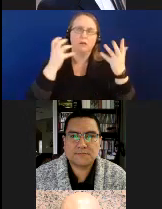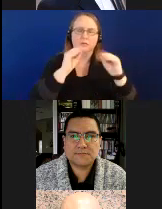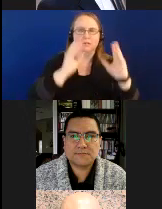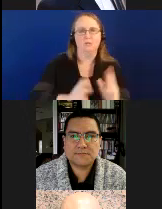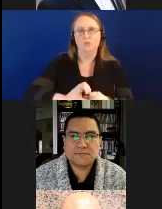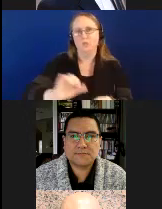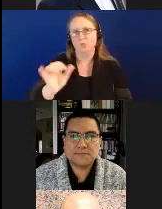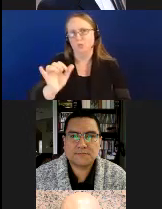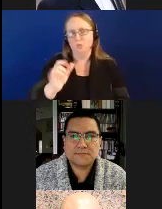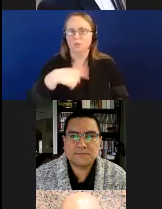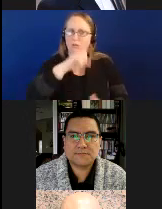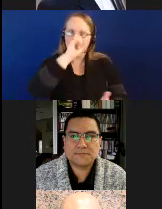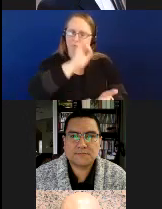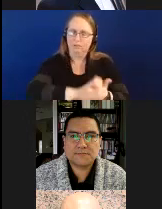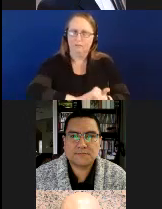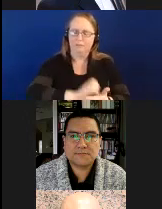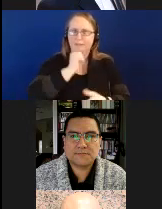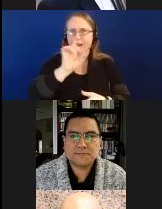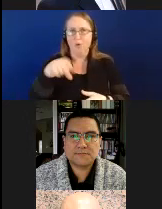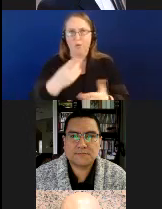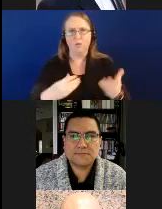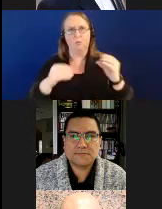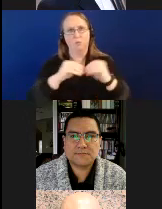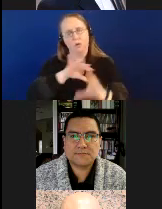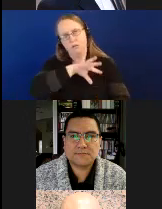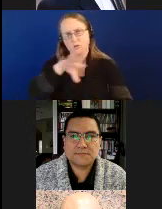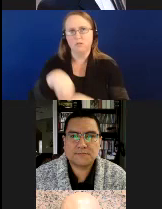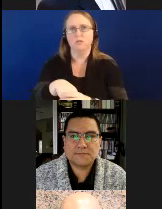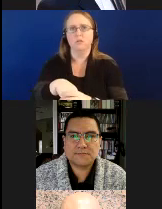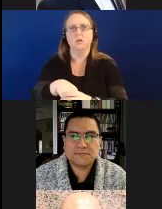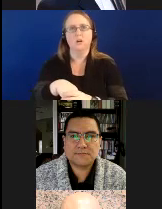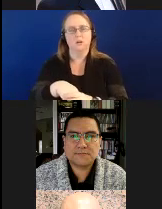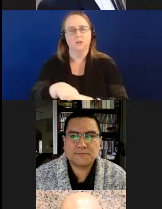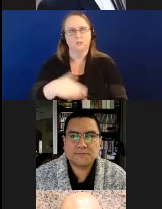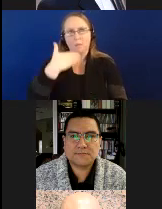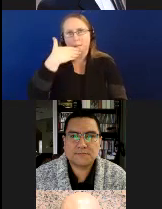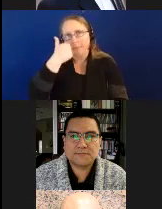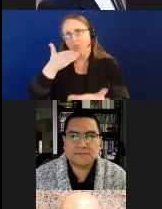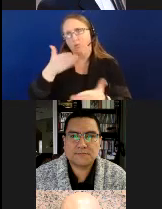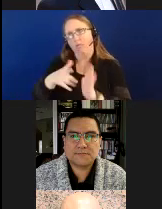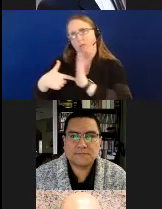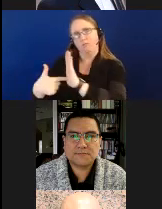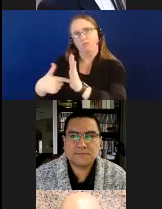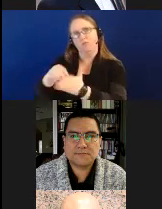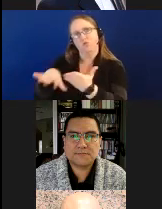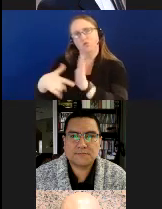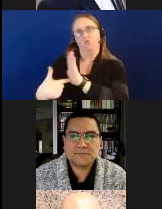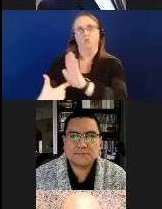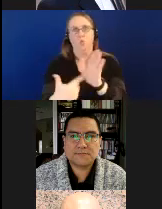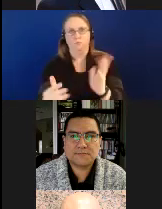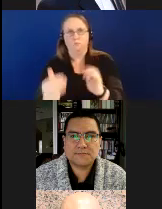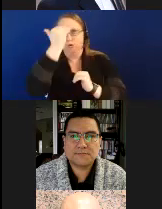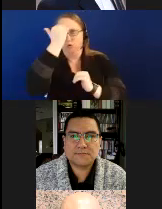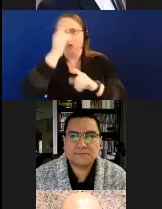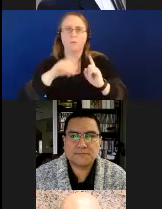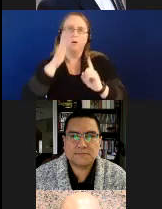also really believe that not only is this going to be more engaging, better allow students to demonstrate what they know, but also will have an impact